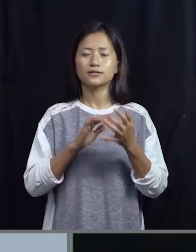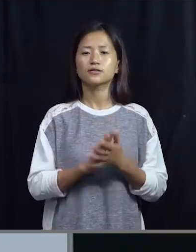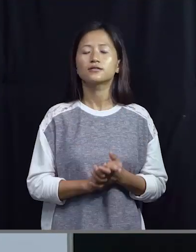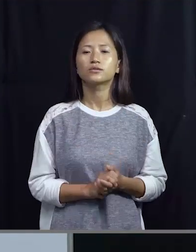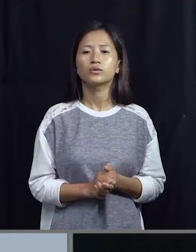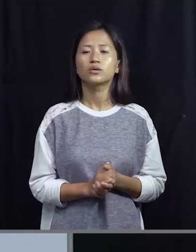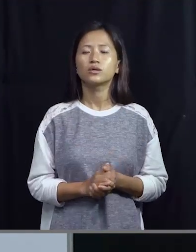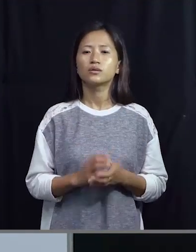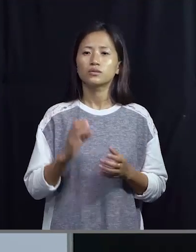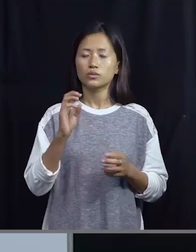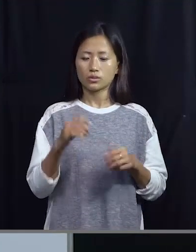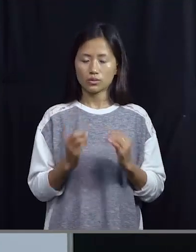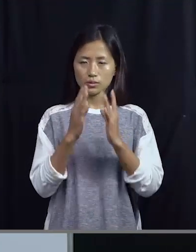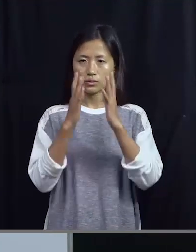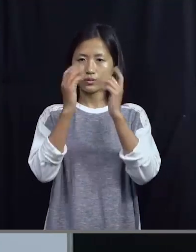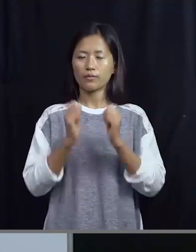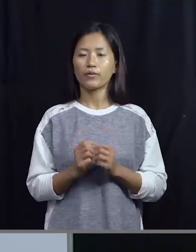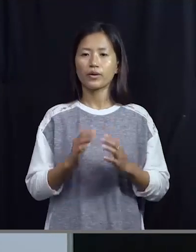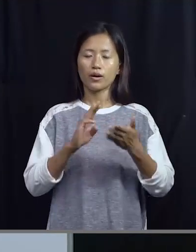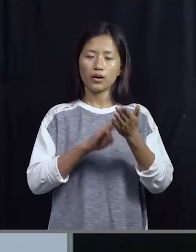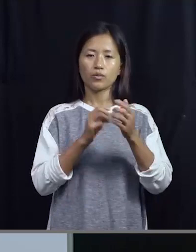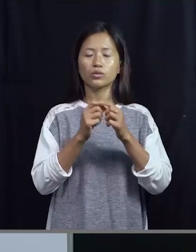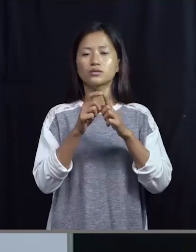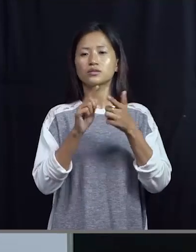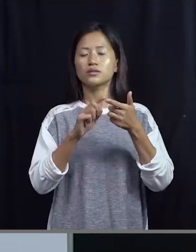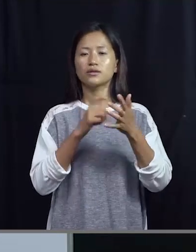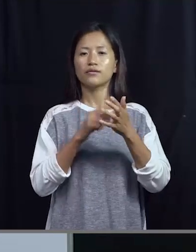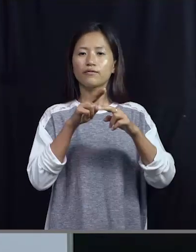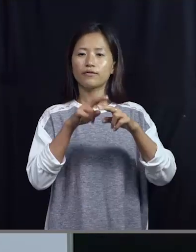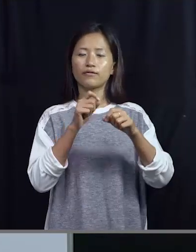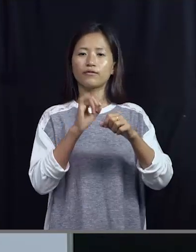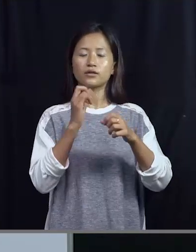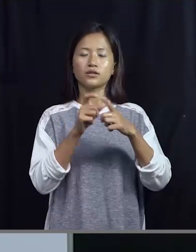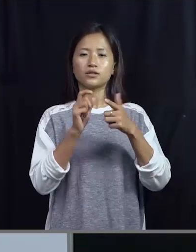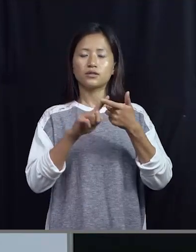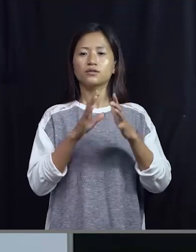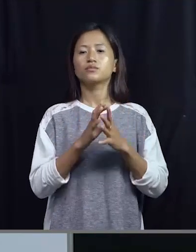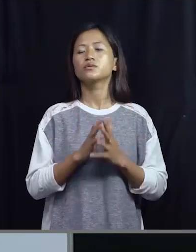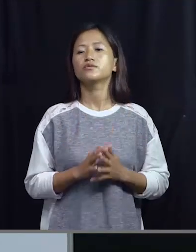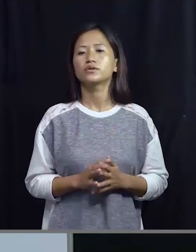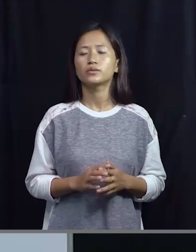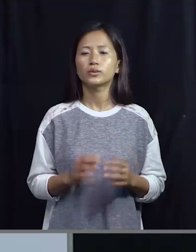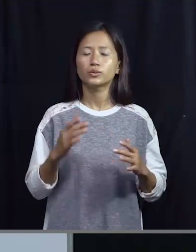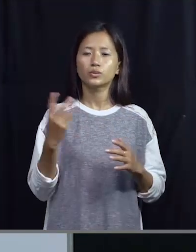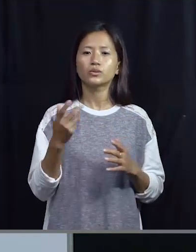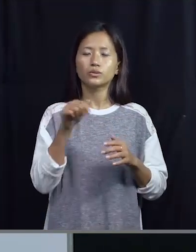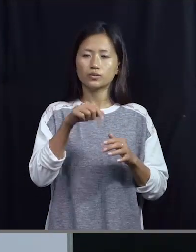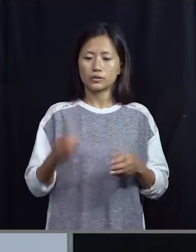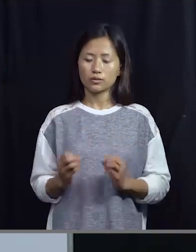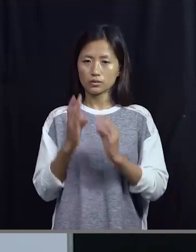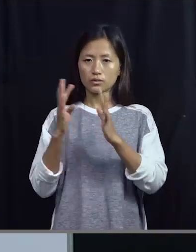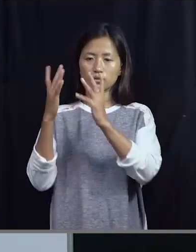crops are those genetically modified crops which will be resistant to weeds. That